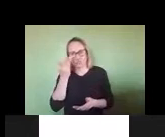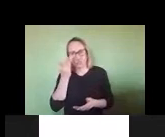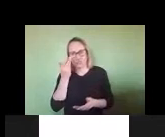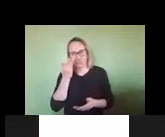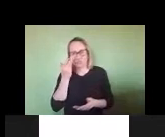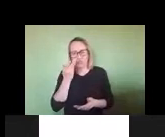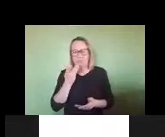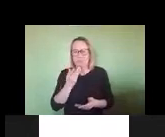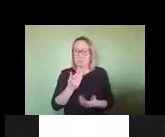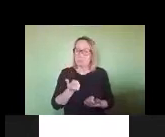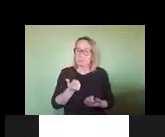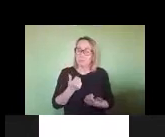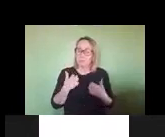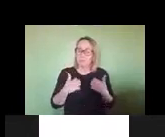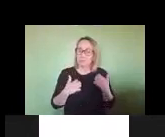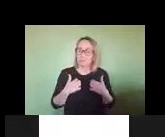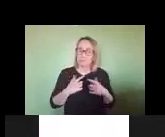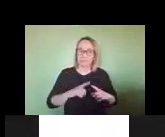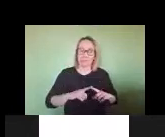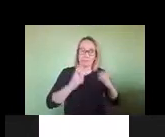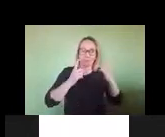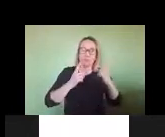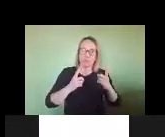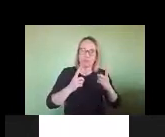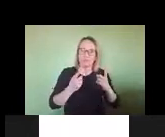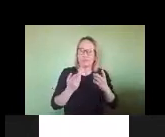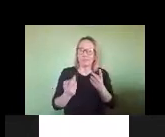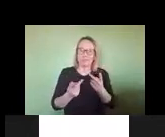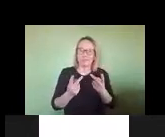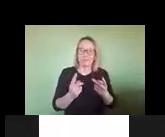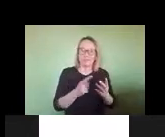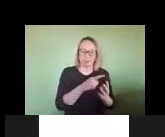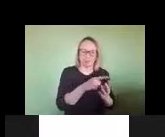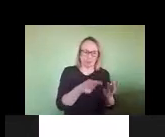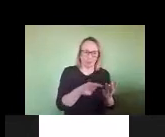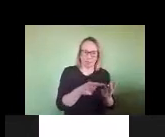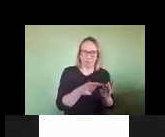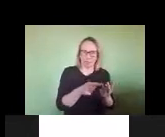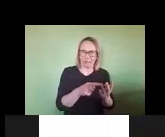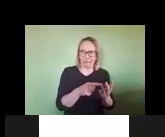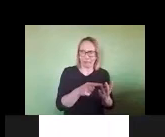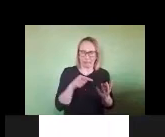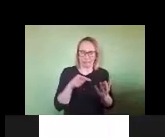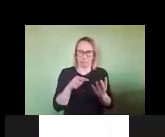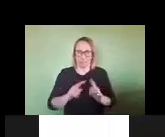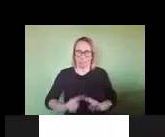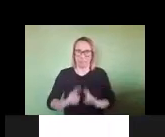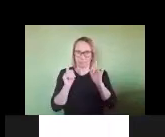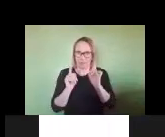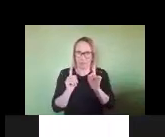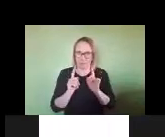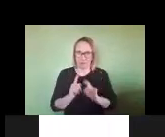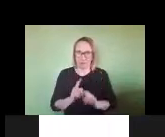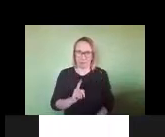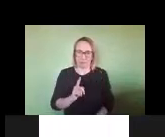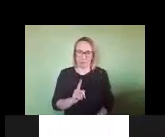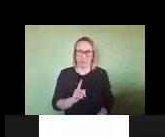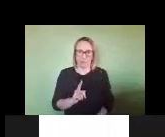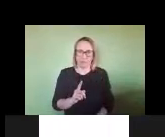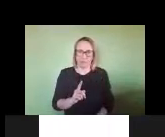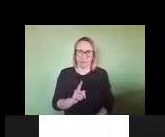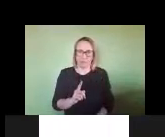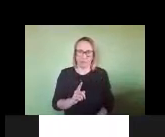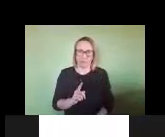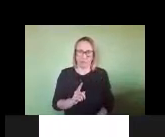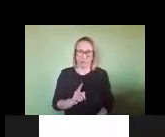well. So it was quite different from the other projects. But yeah, so this was one of 11 projects I'll be running